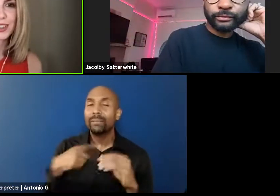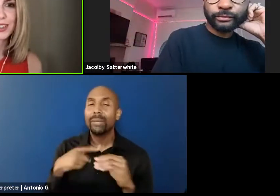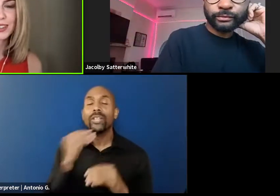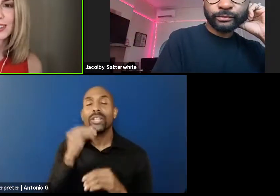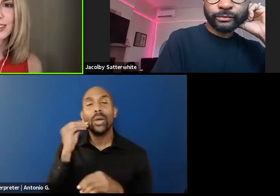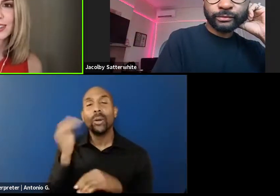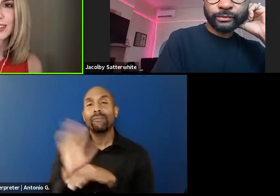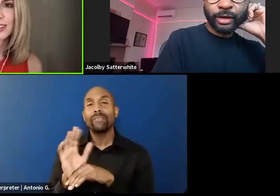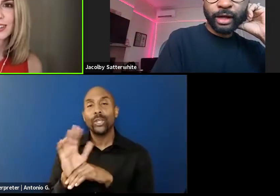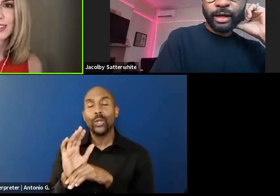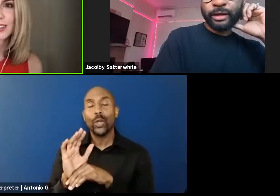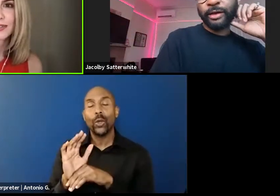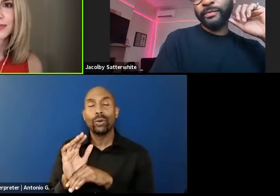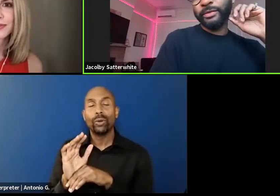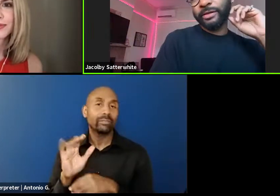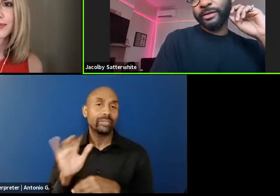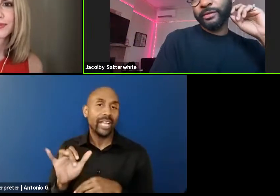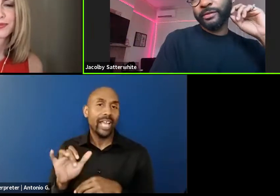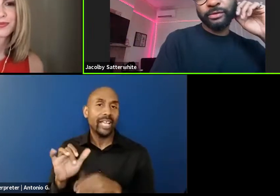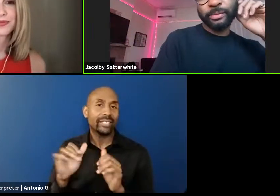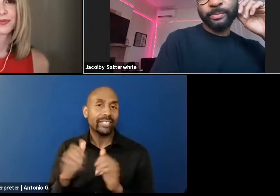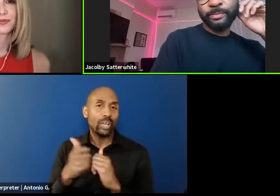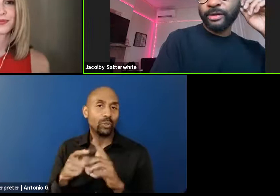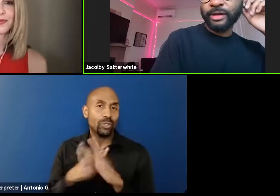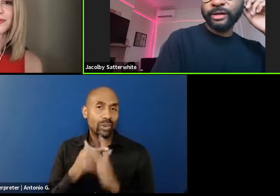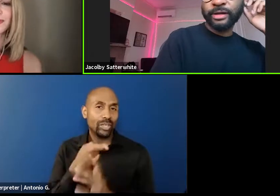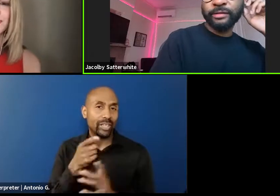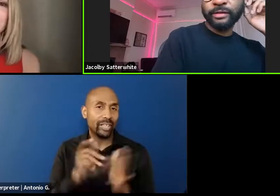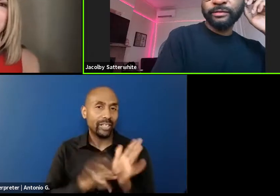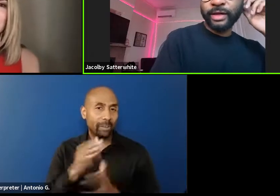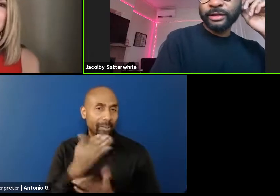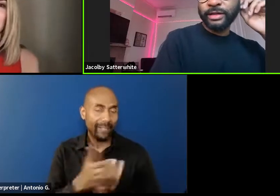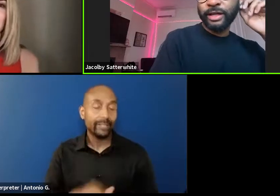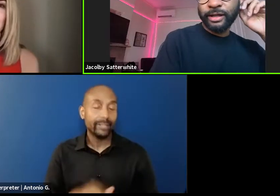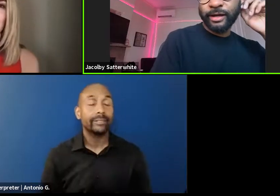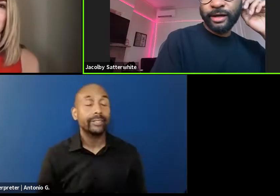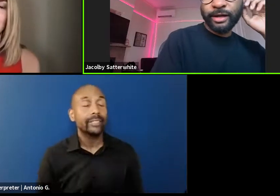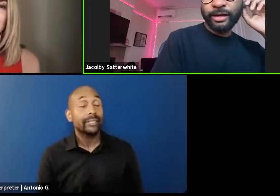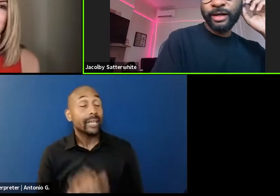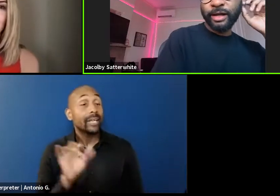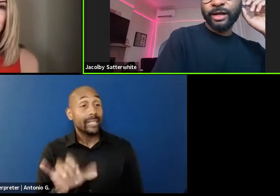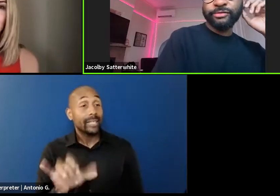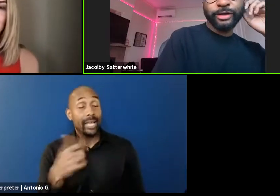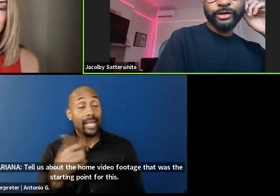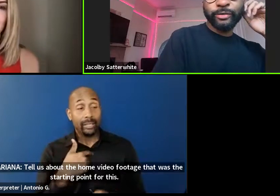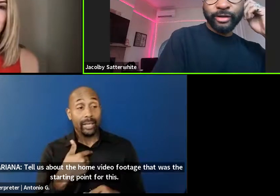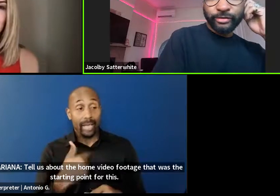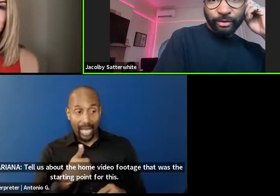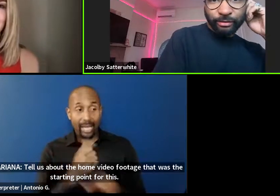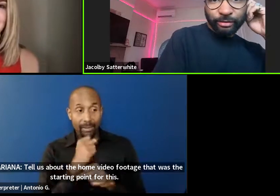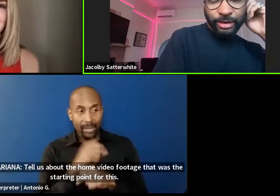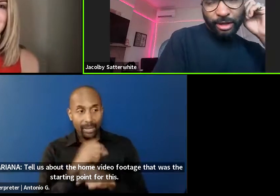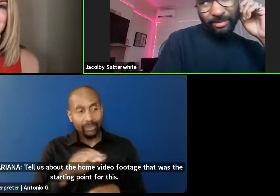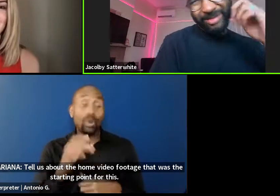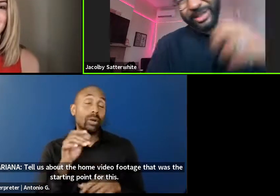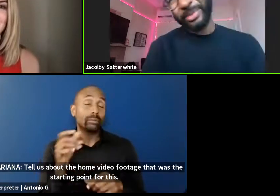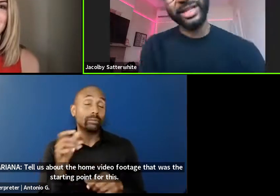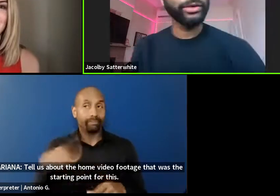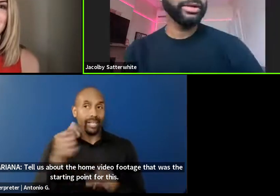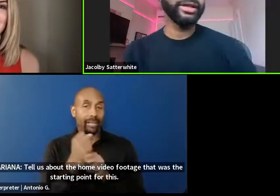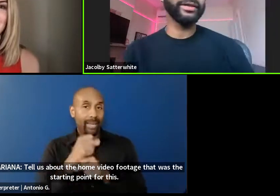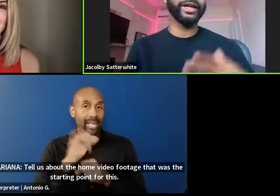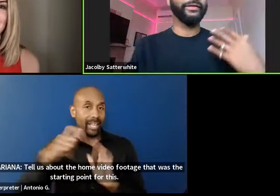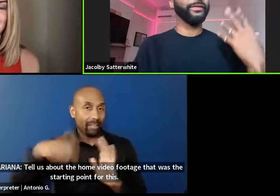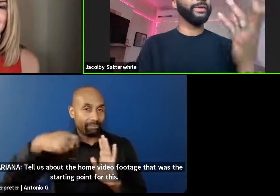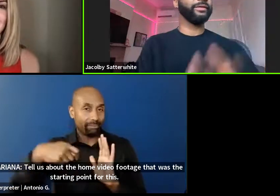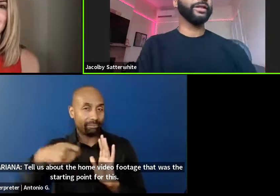point for this. The home video footage was created around 1989. I was like 3 years old. I was